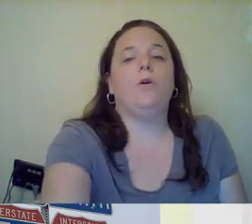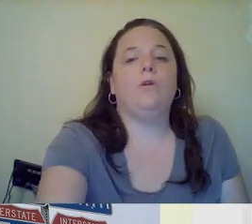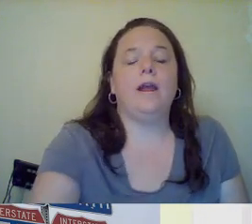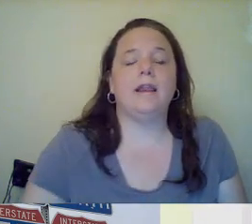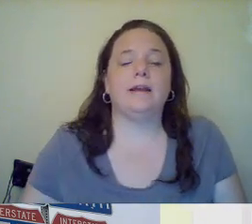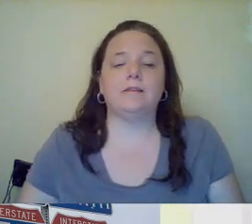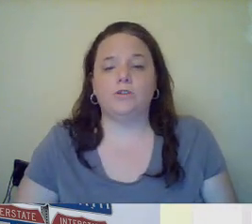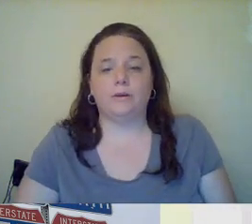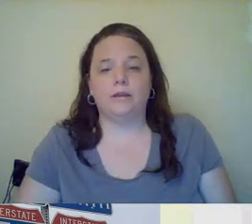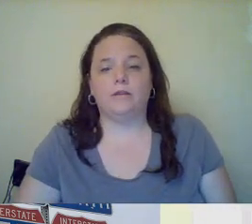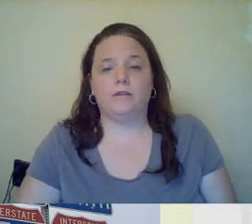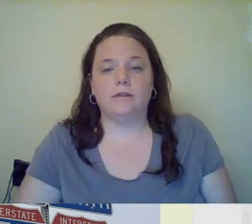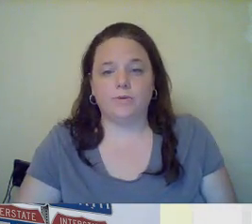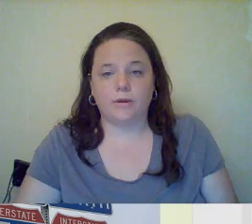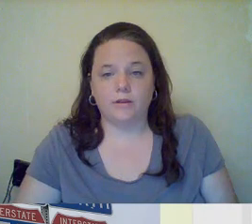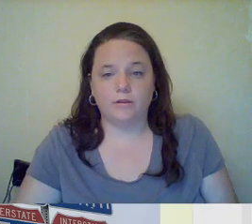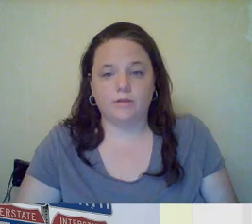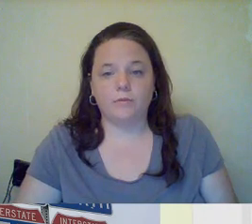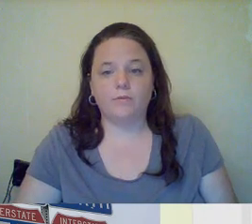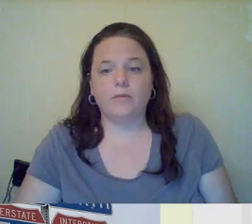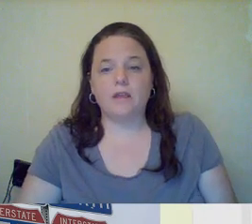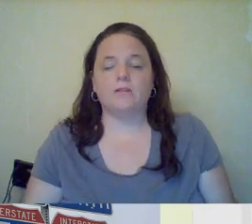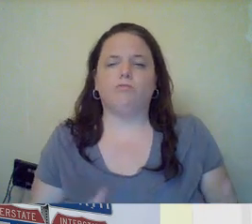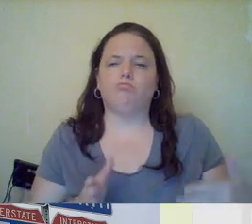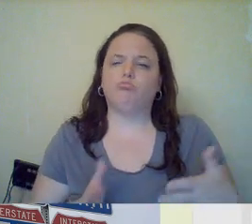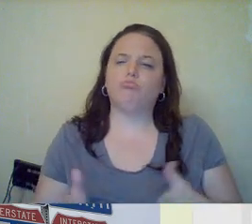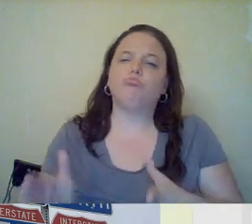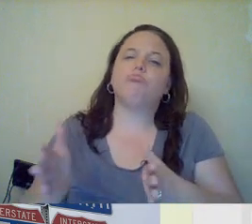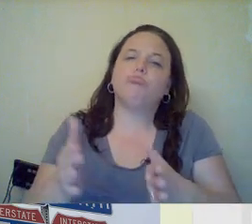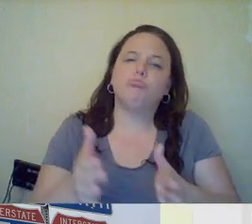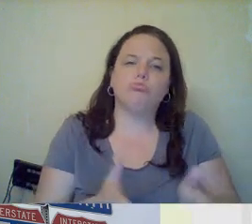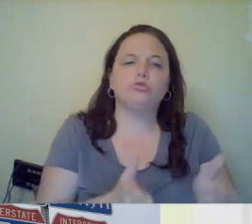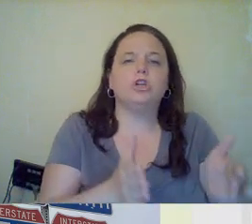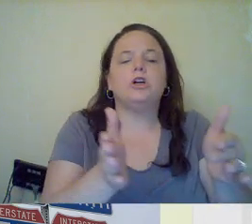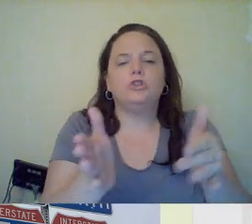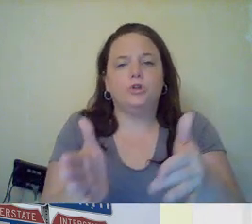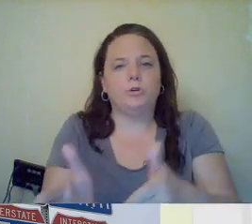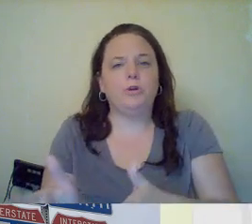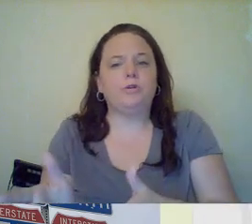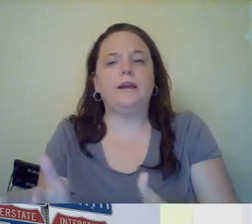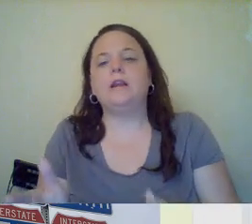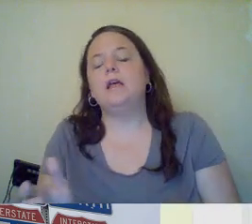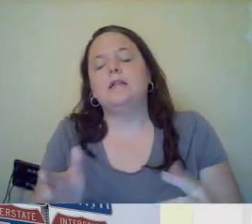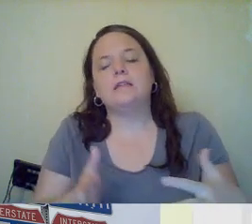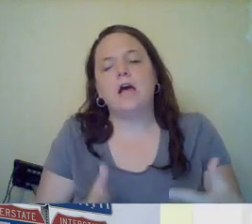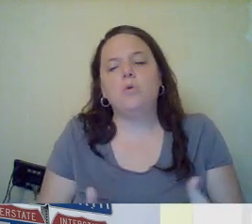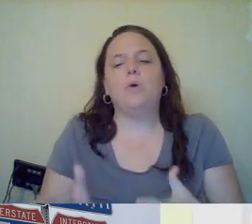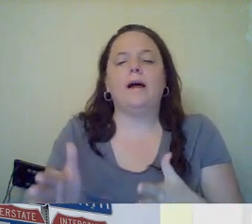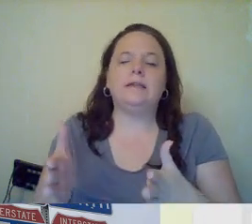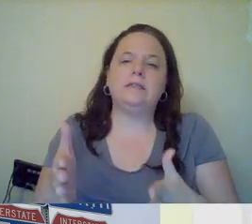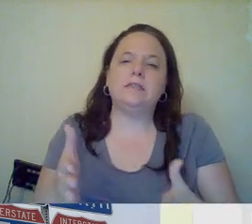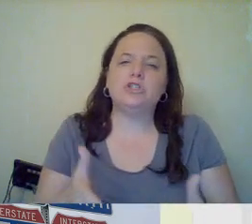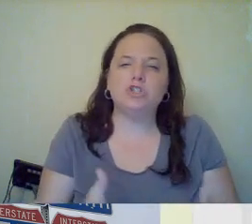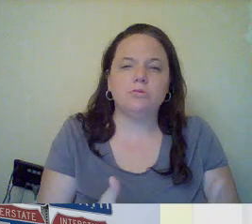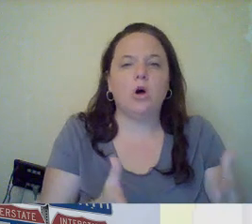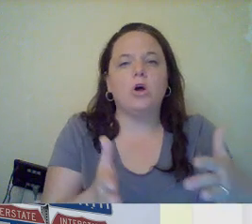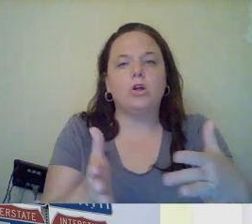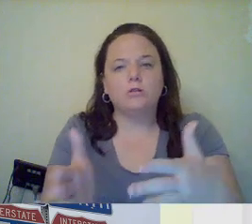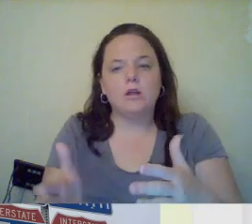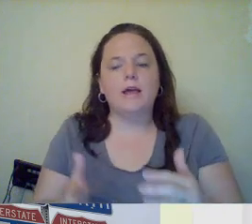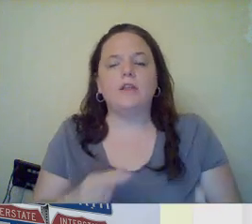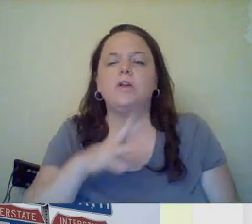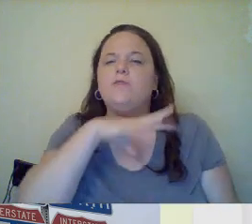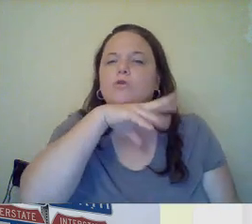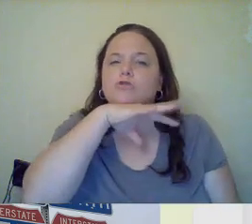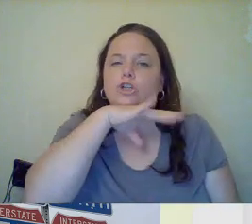Now, the one right next to it, this one, it's a country road, right? It's kind of windy and it's